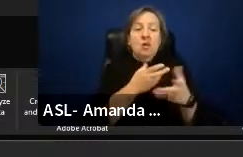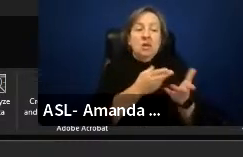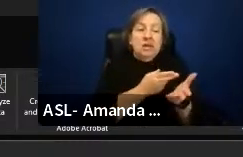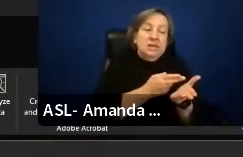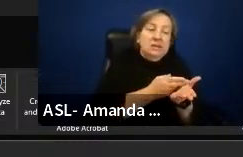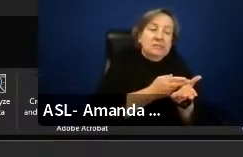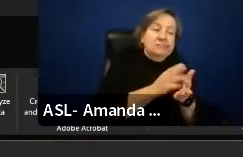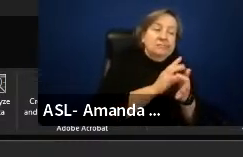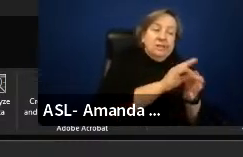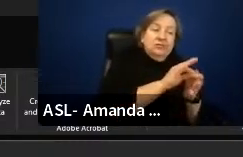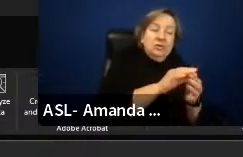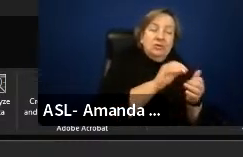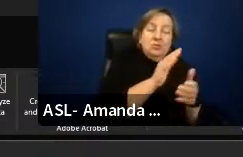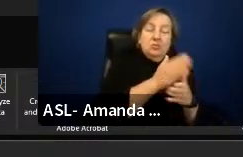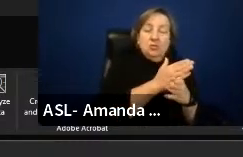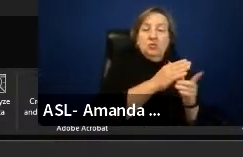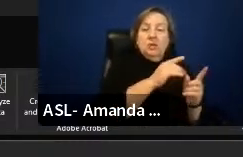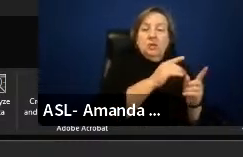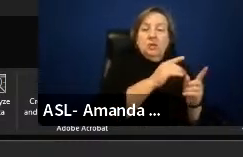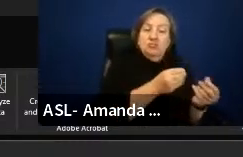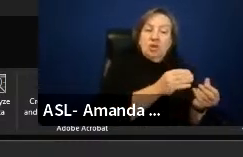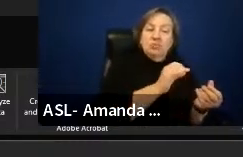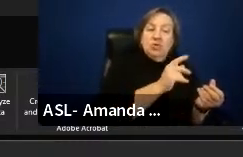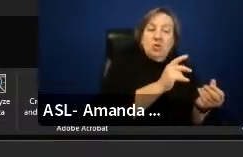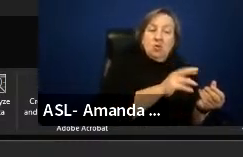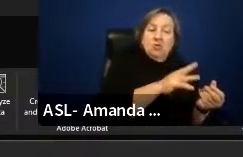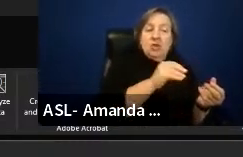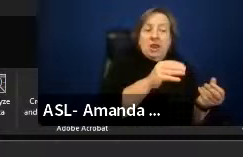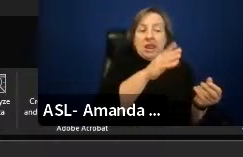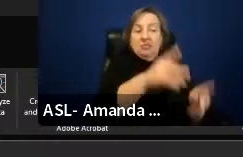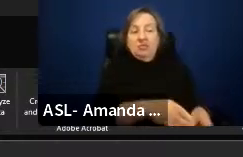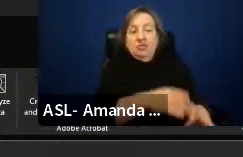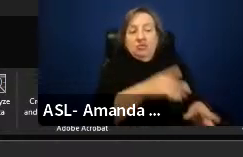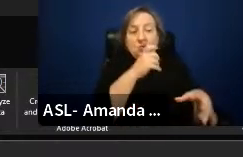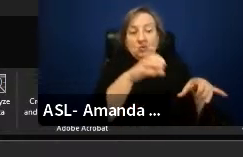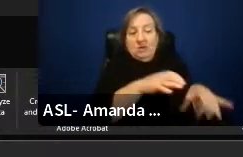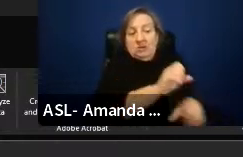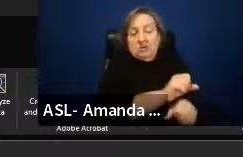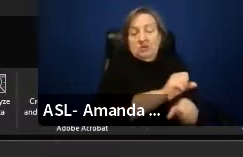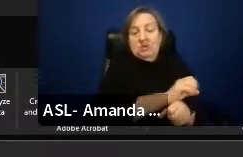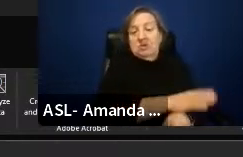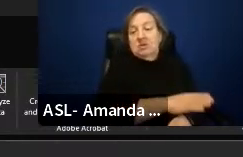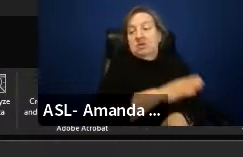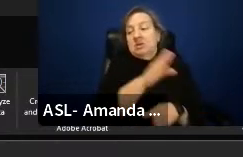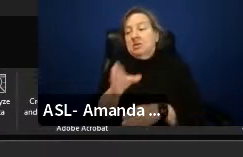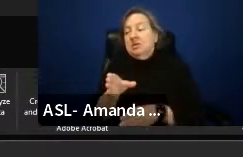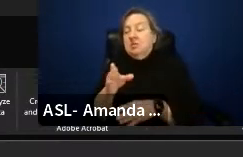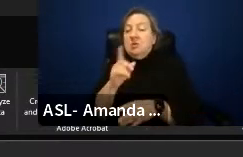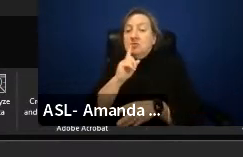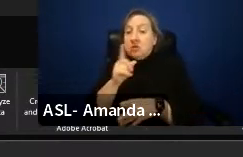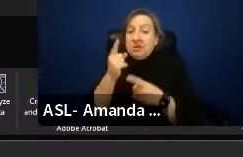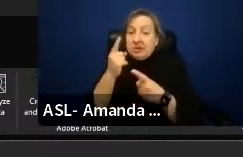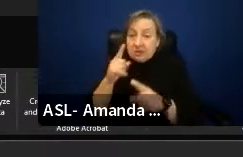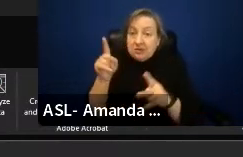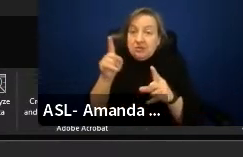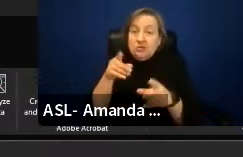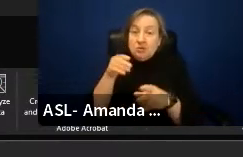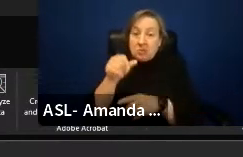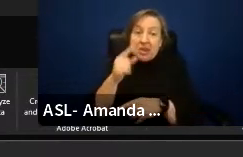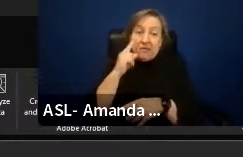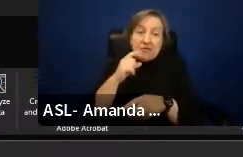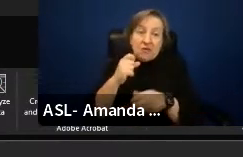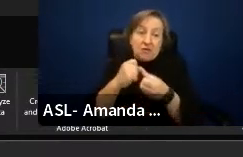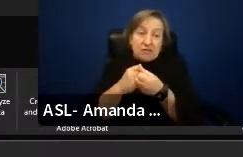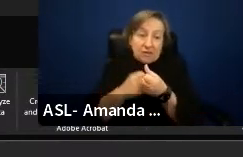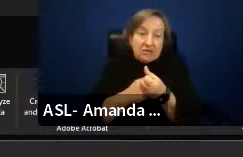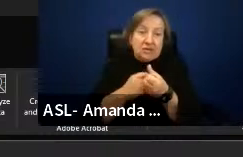property owner and that entity. And for actually, you know, getting the rubber to hit the road to pay for foundation damage